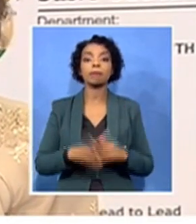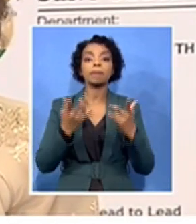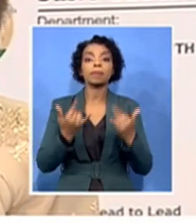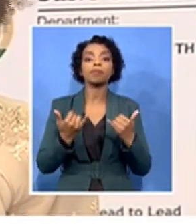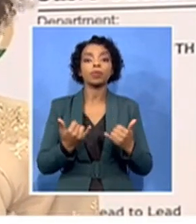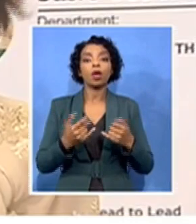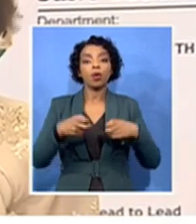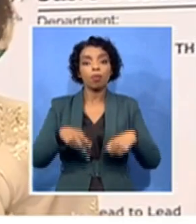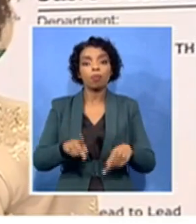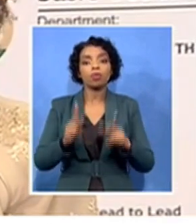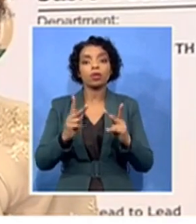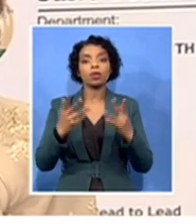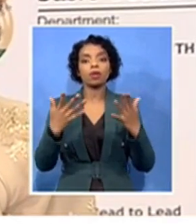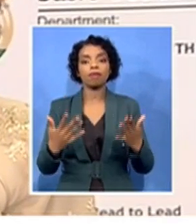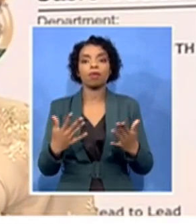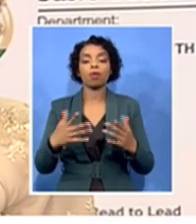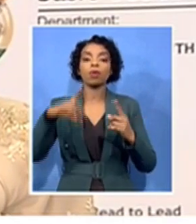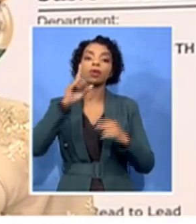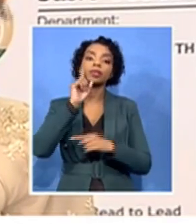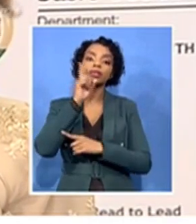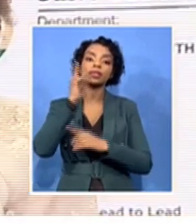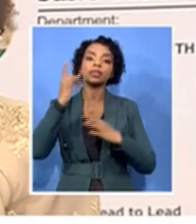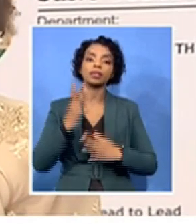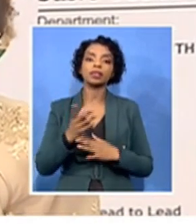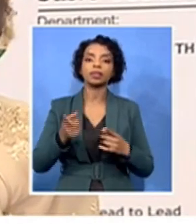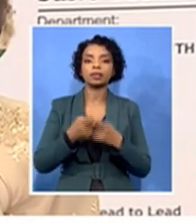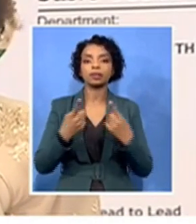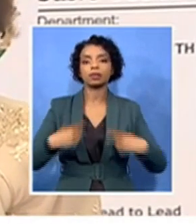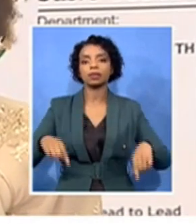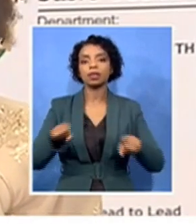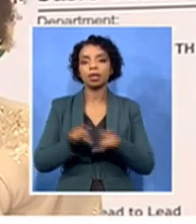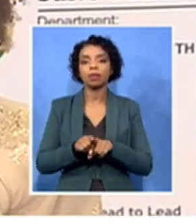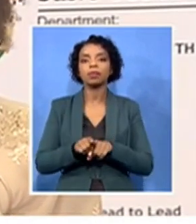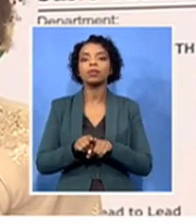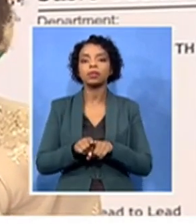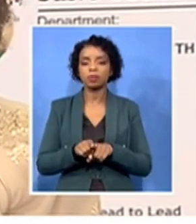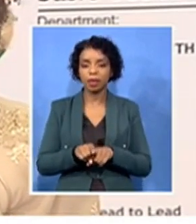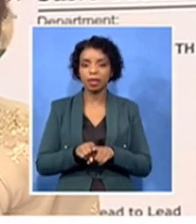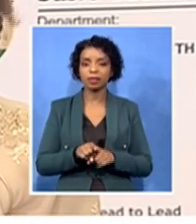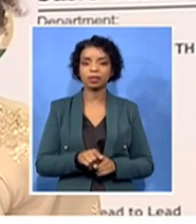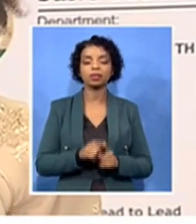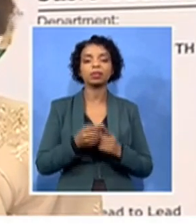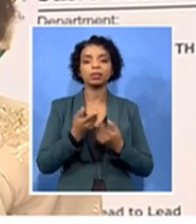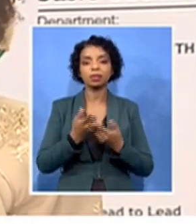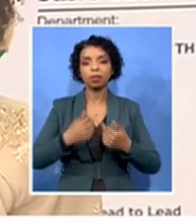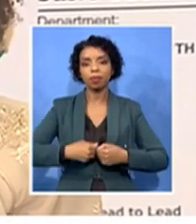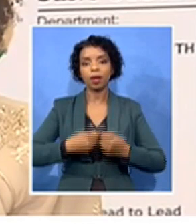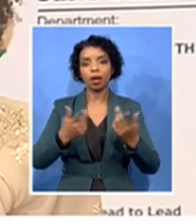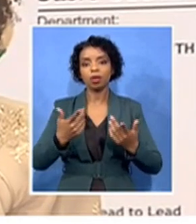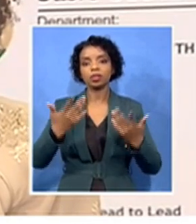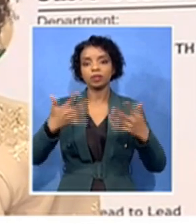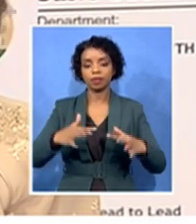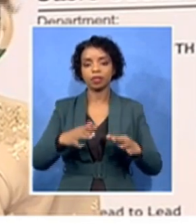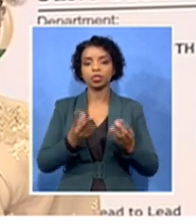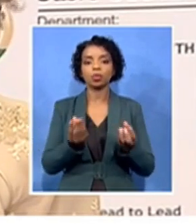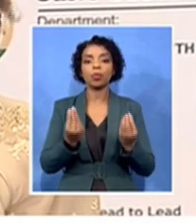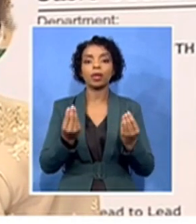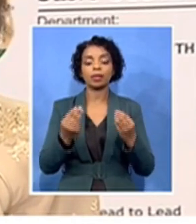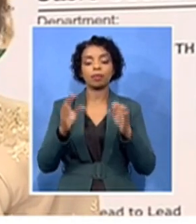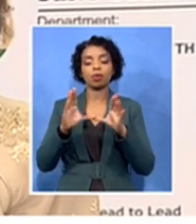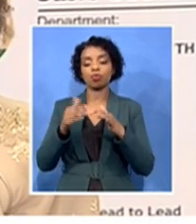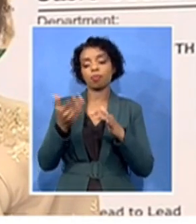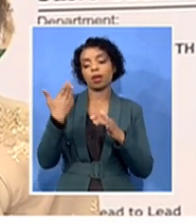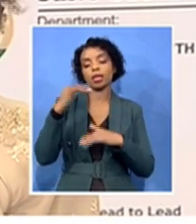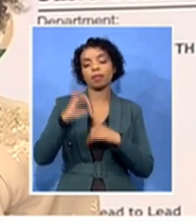platform that we did launch last month. This tool, the WhatsApp Teacher Connect, is a real-time